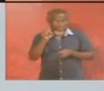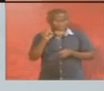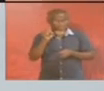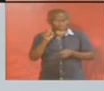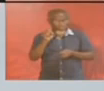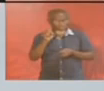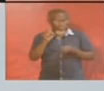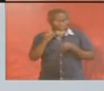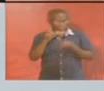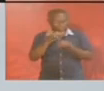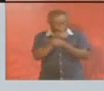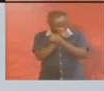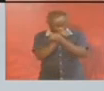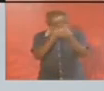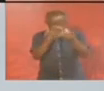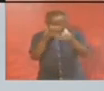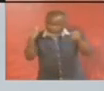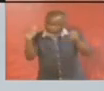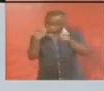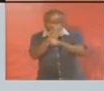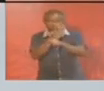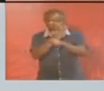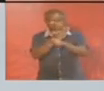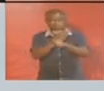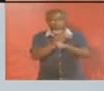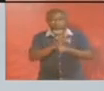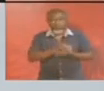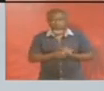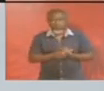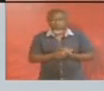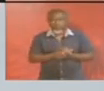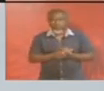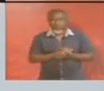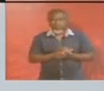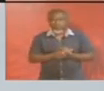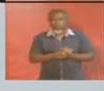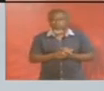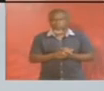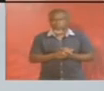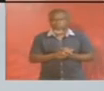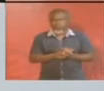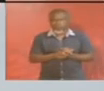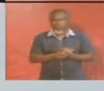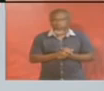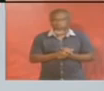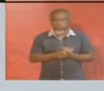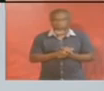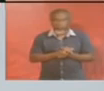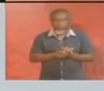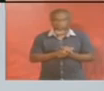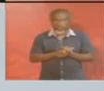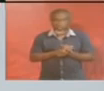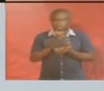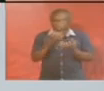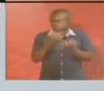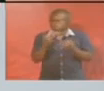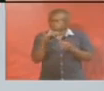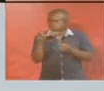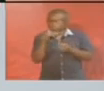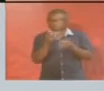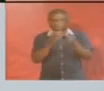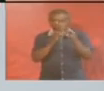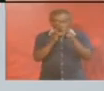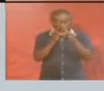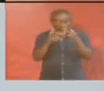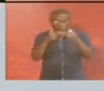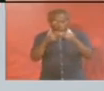to reiterate the difference between the incubation period and the infectious period,